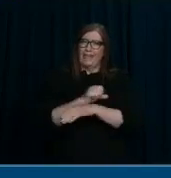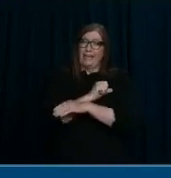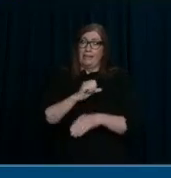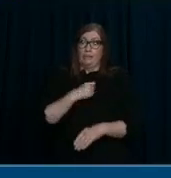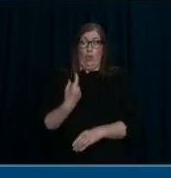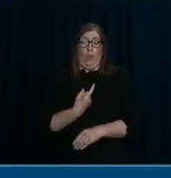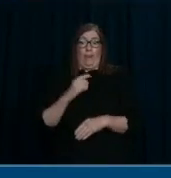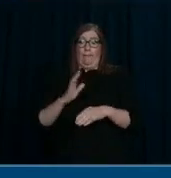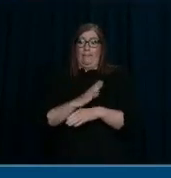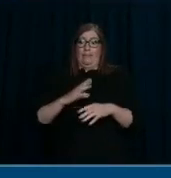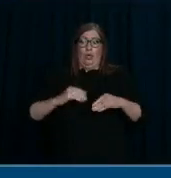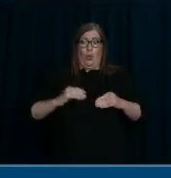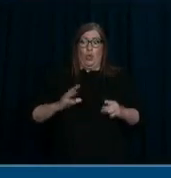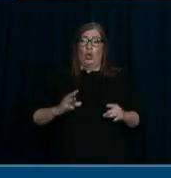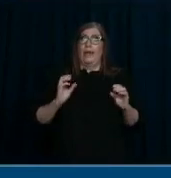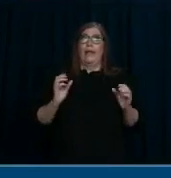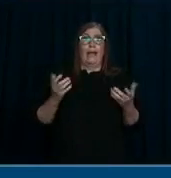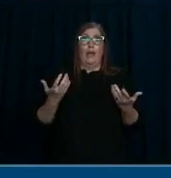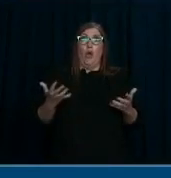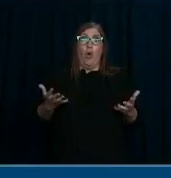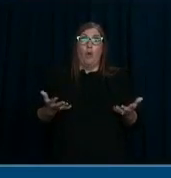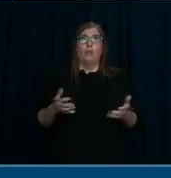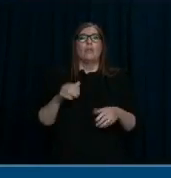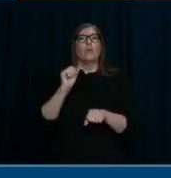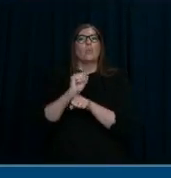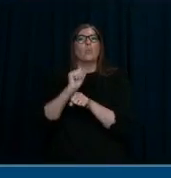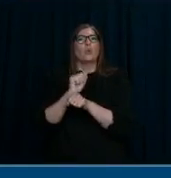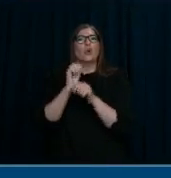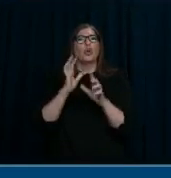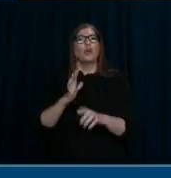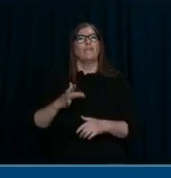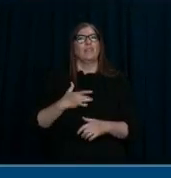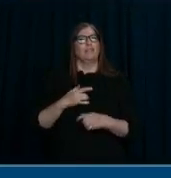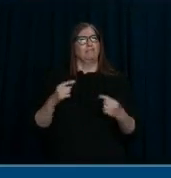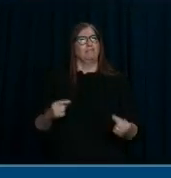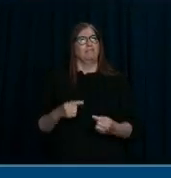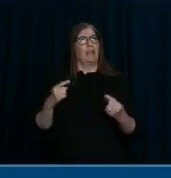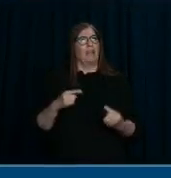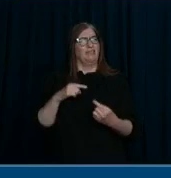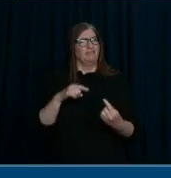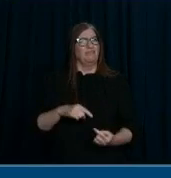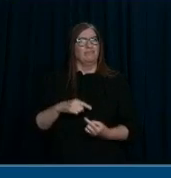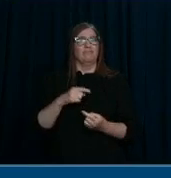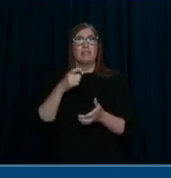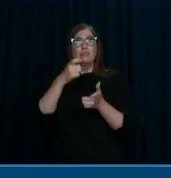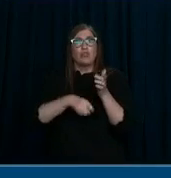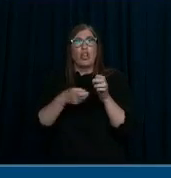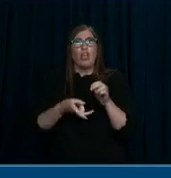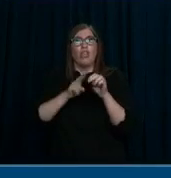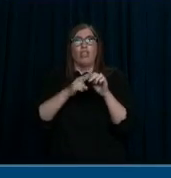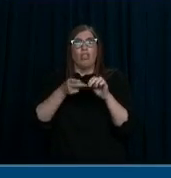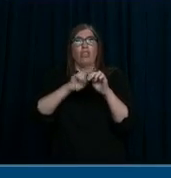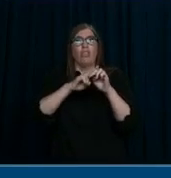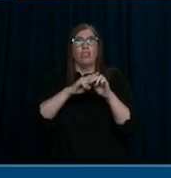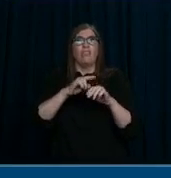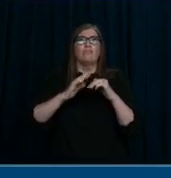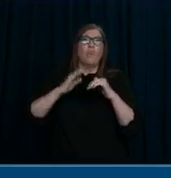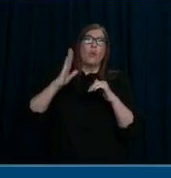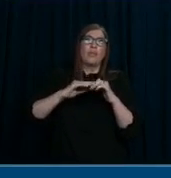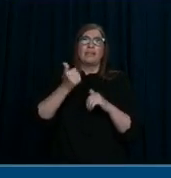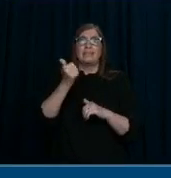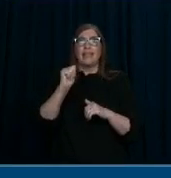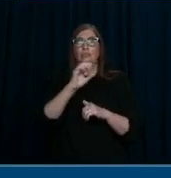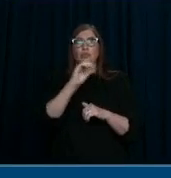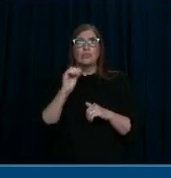all. The workers are feeling the pain, absolutely. Inflation has been high. It was over 10%. Wages